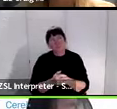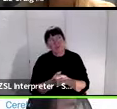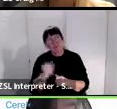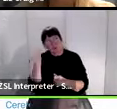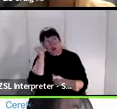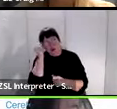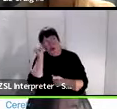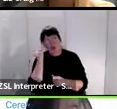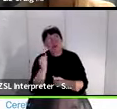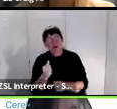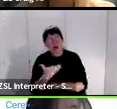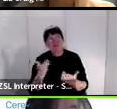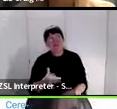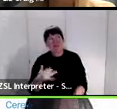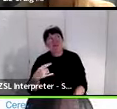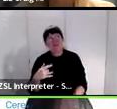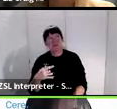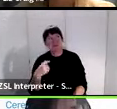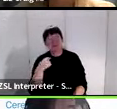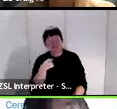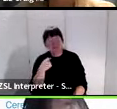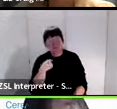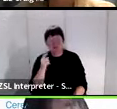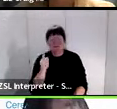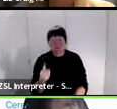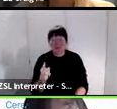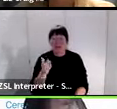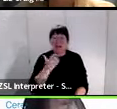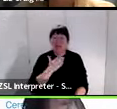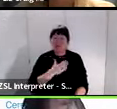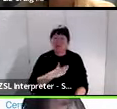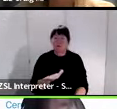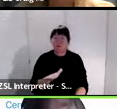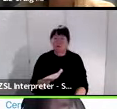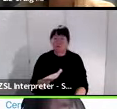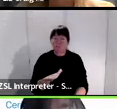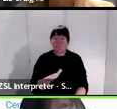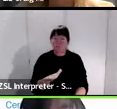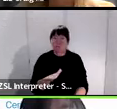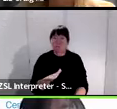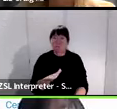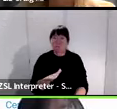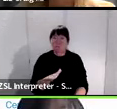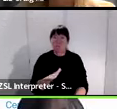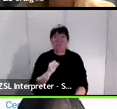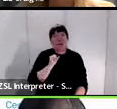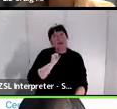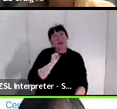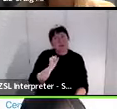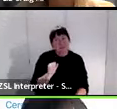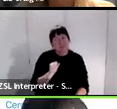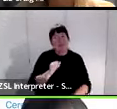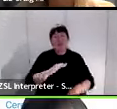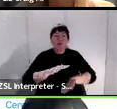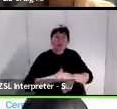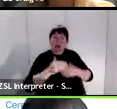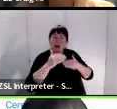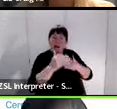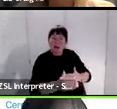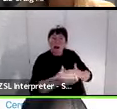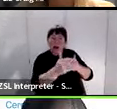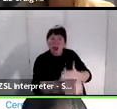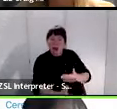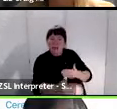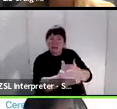disappointed. But what we want is for there to be a commitment to a timeline of something